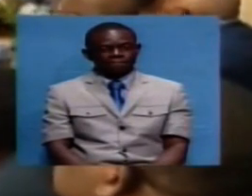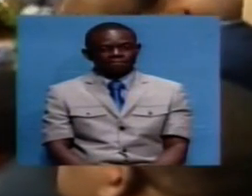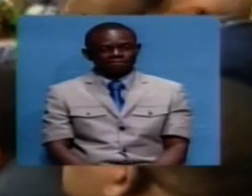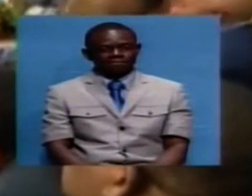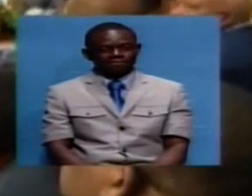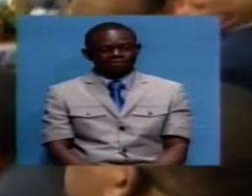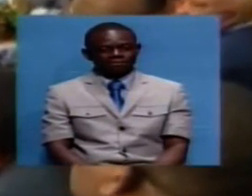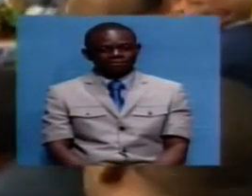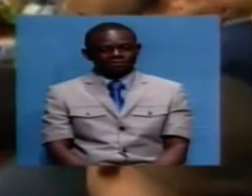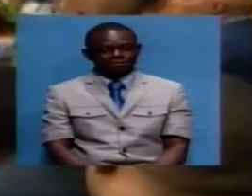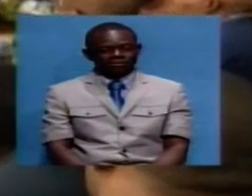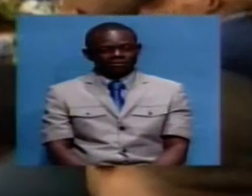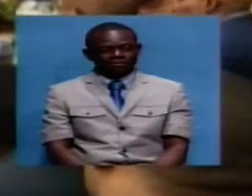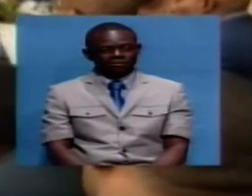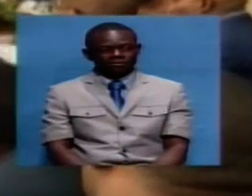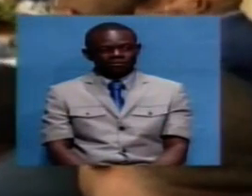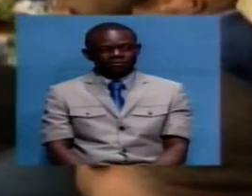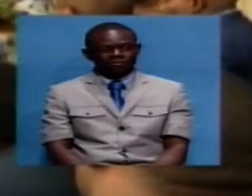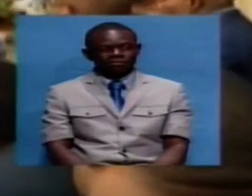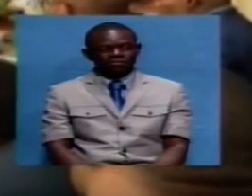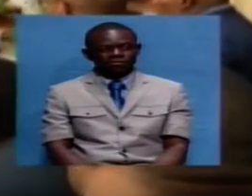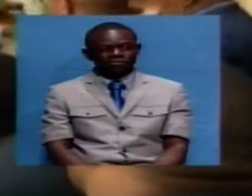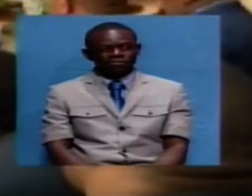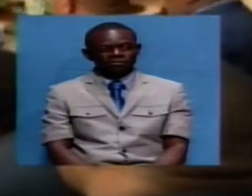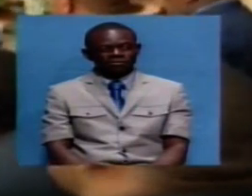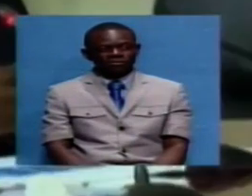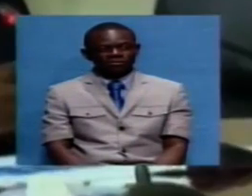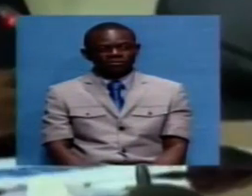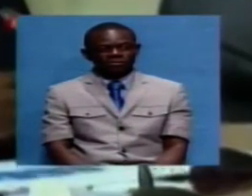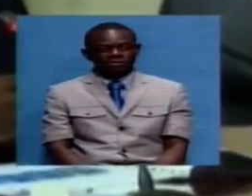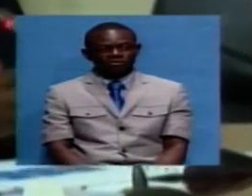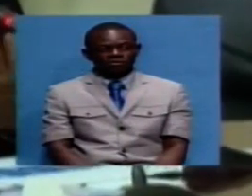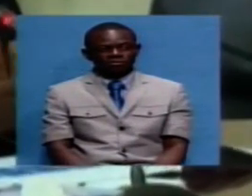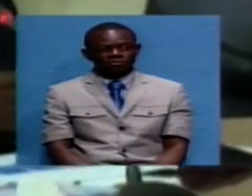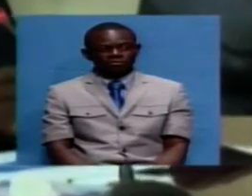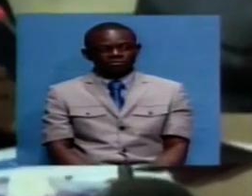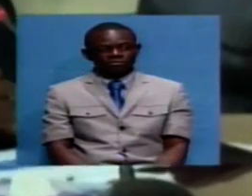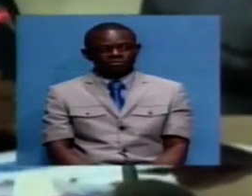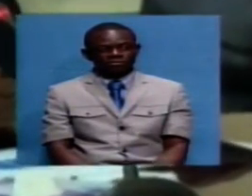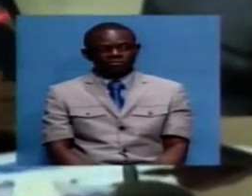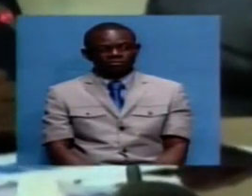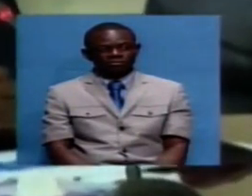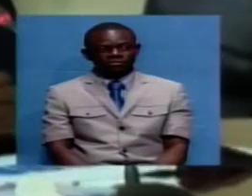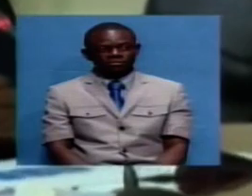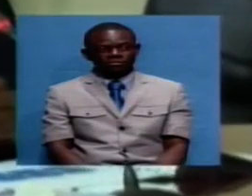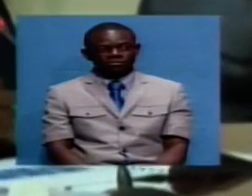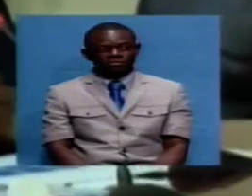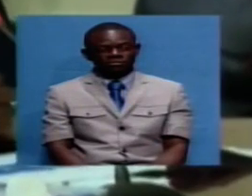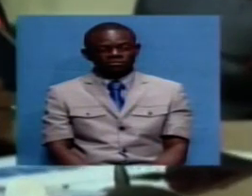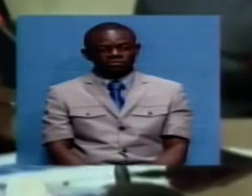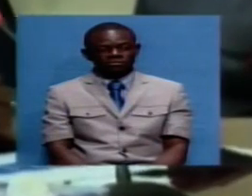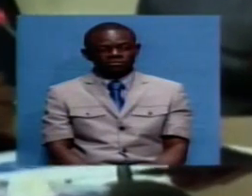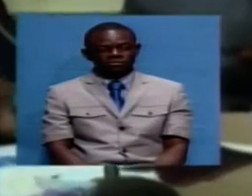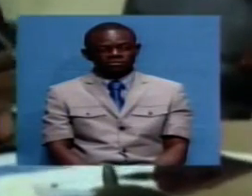market and service and so challenge that how we are share with the say these are also small market here,